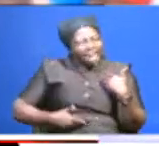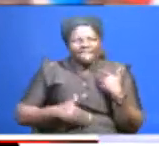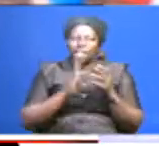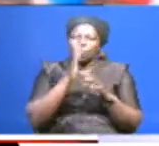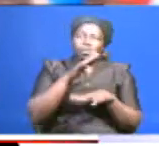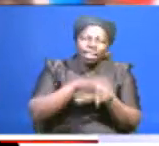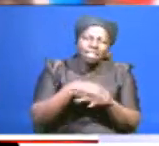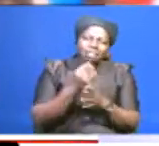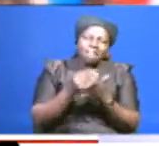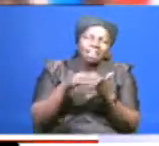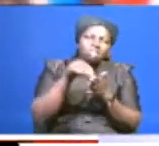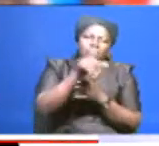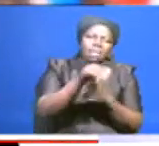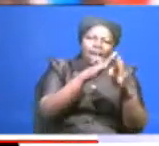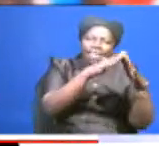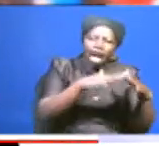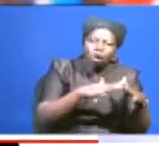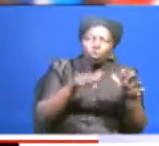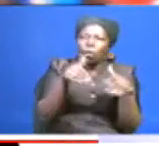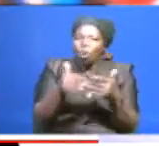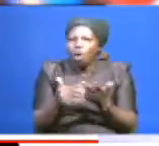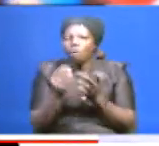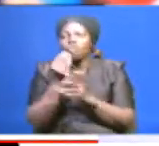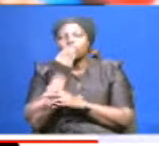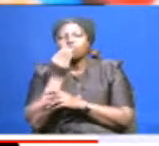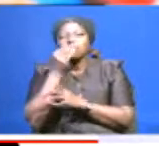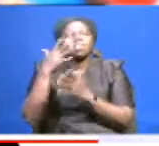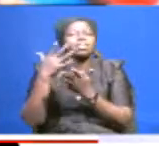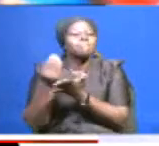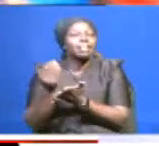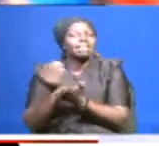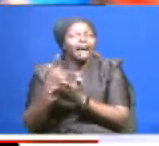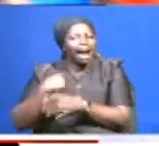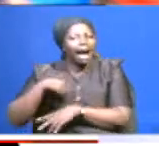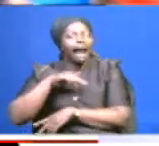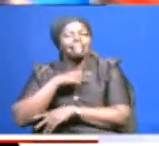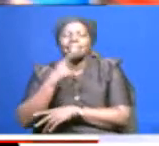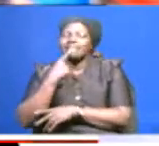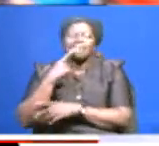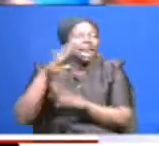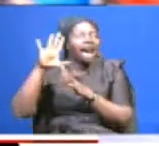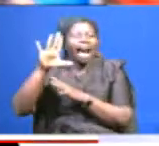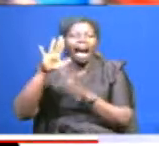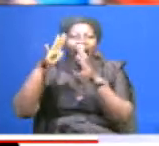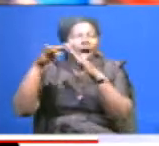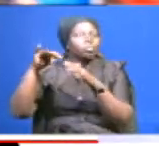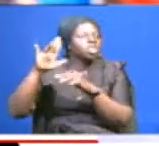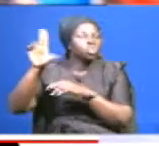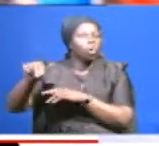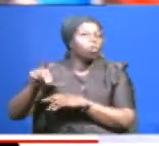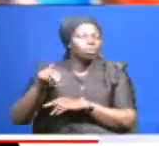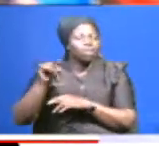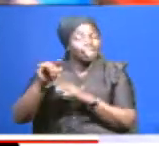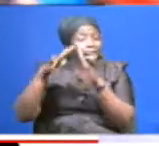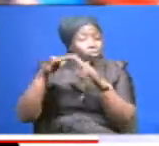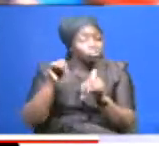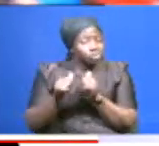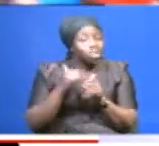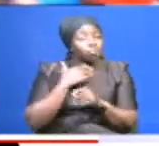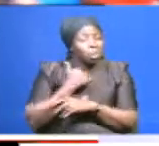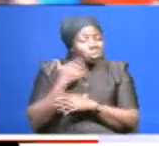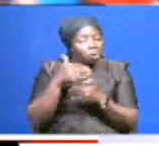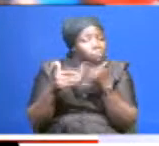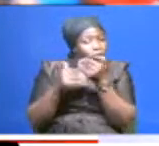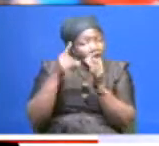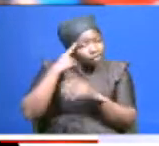nitapata pesa ya chakula. Tunakataa nyumba, tunasema hiyo manyumba wanataka kutujengia. Wapange